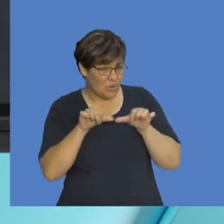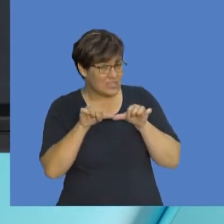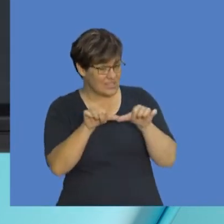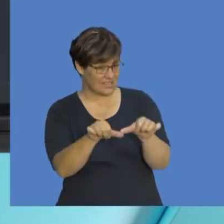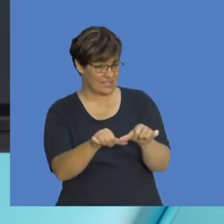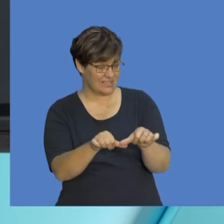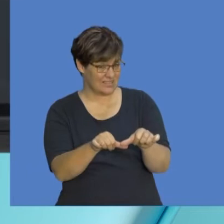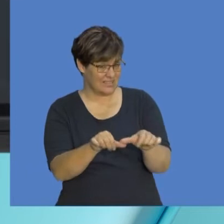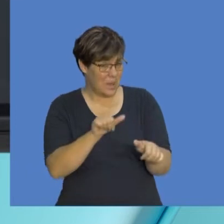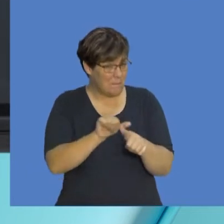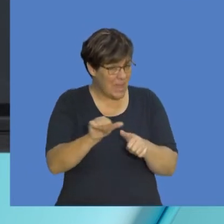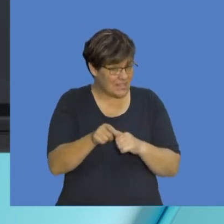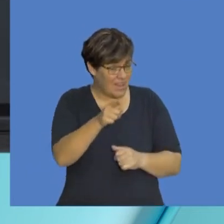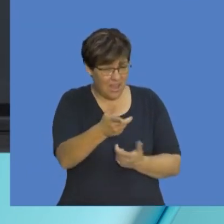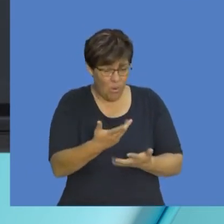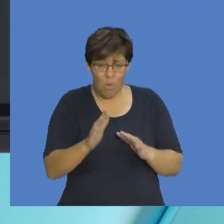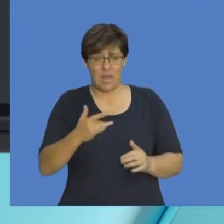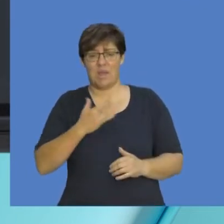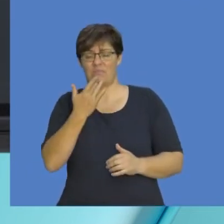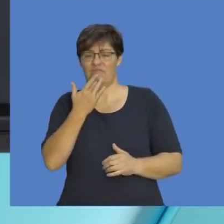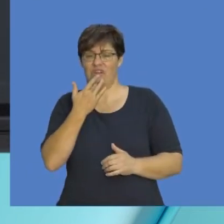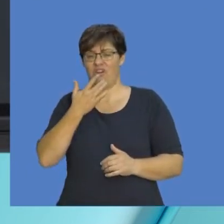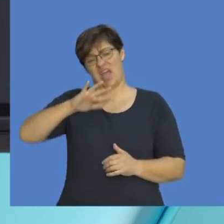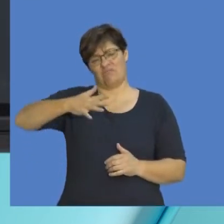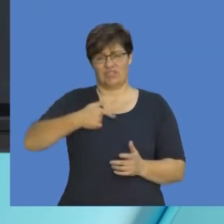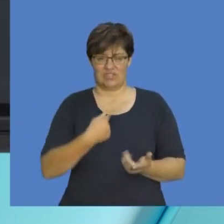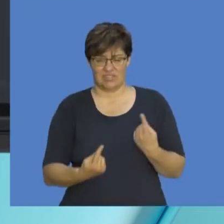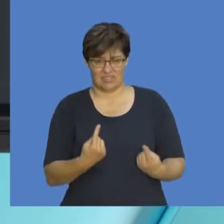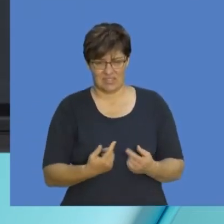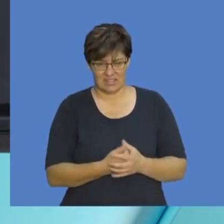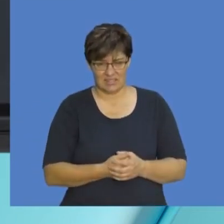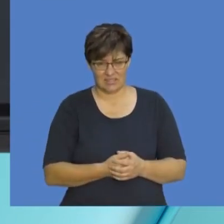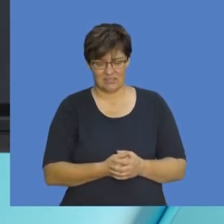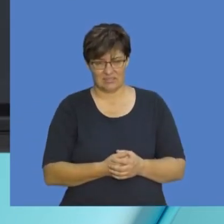is consistency better for you, or do you prefer average?